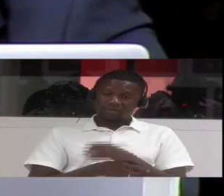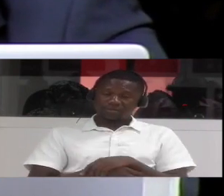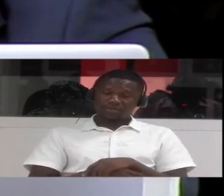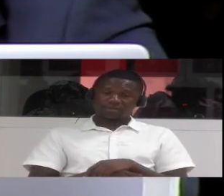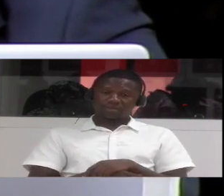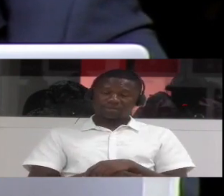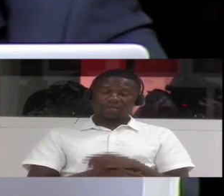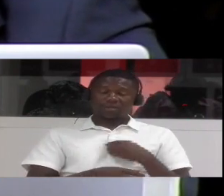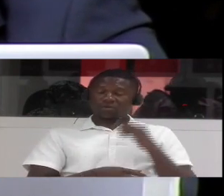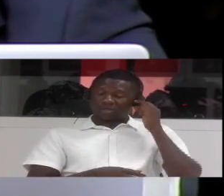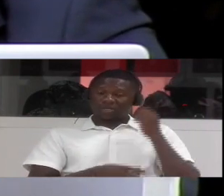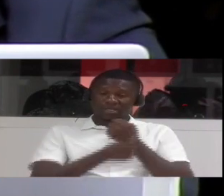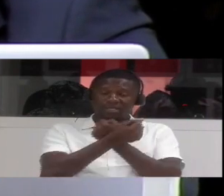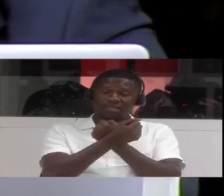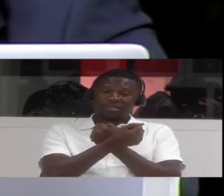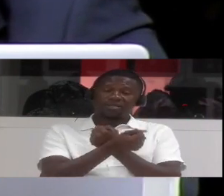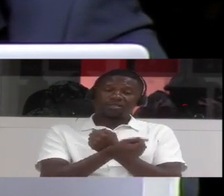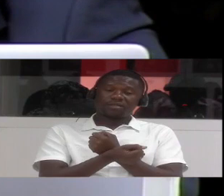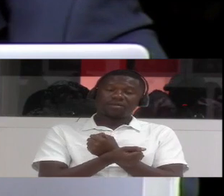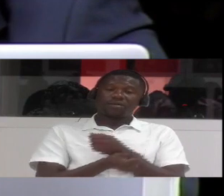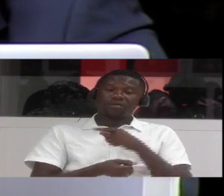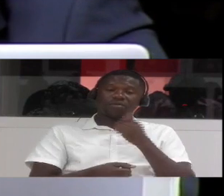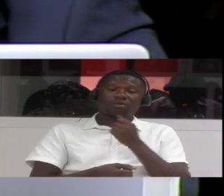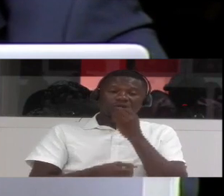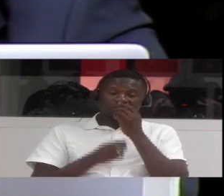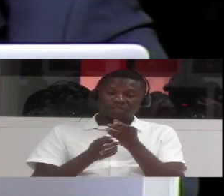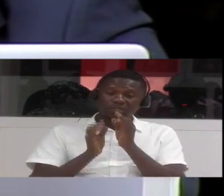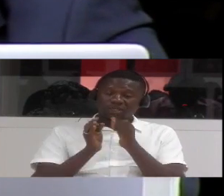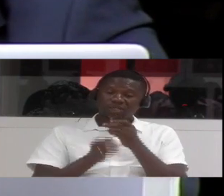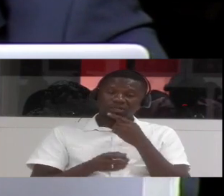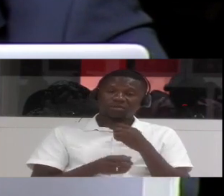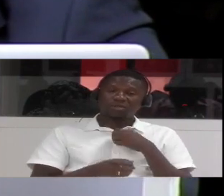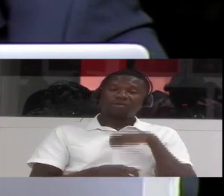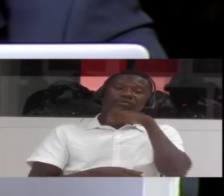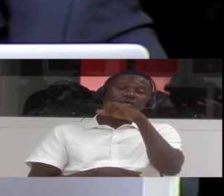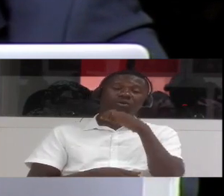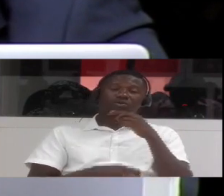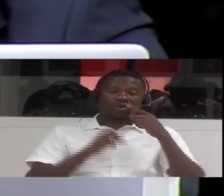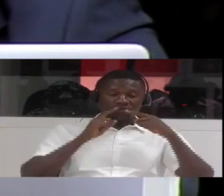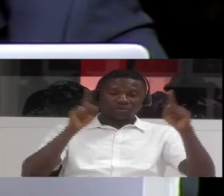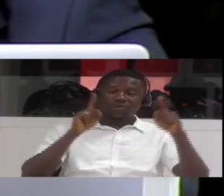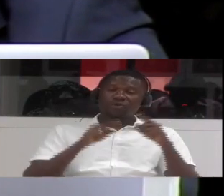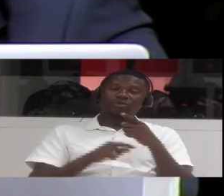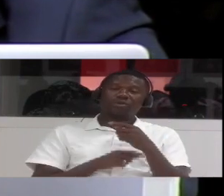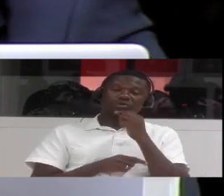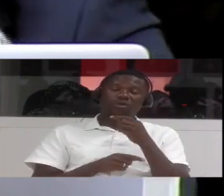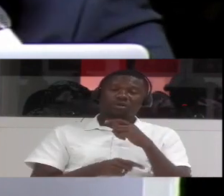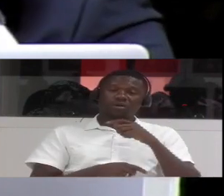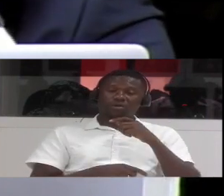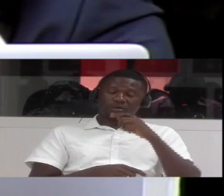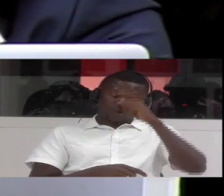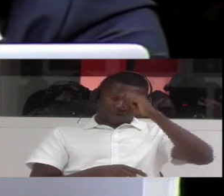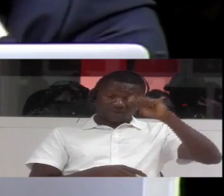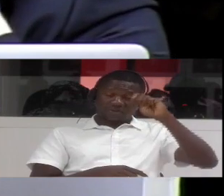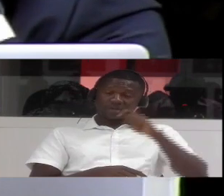So he was arrested because they said he gave false information to a public officer. I am not